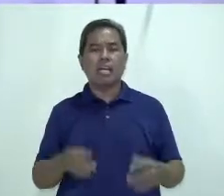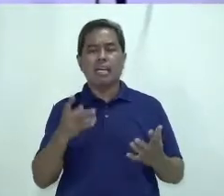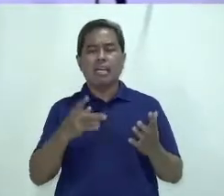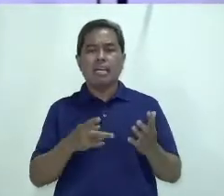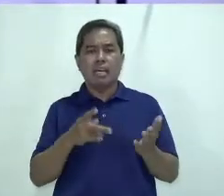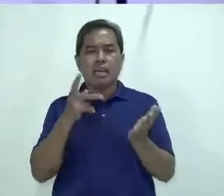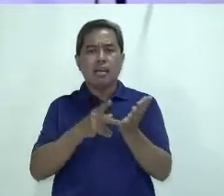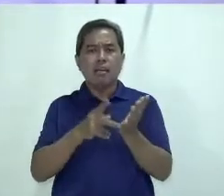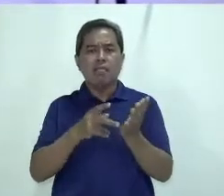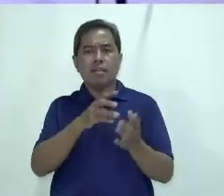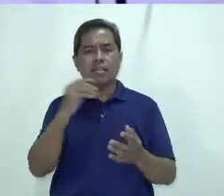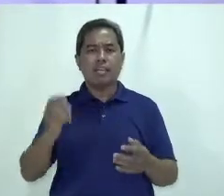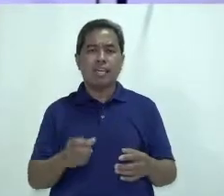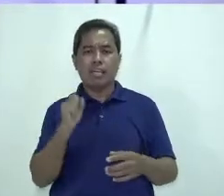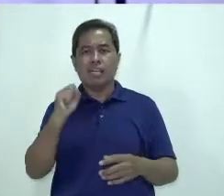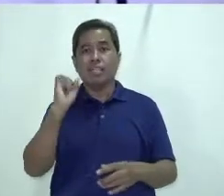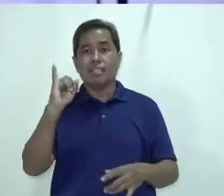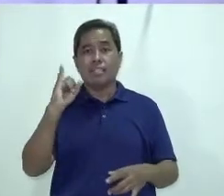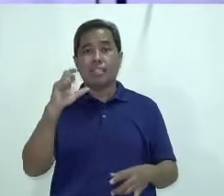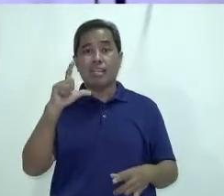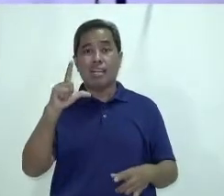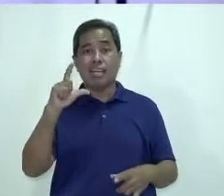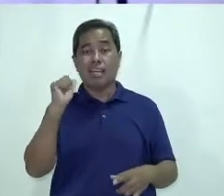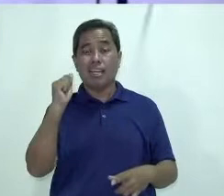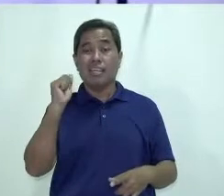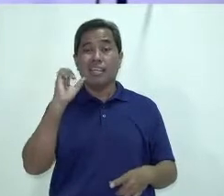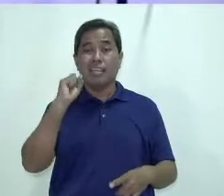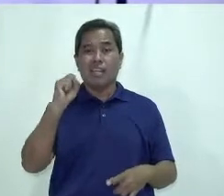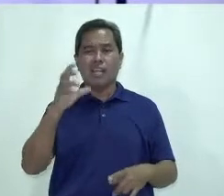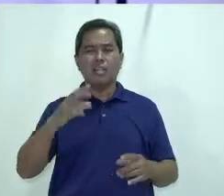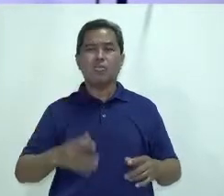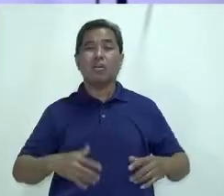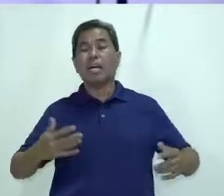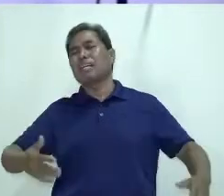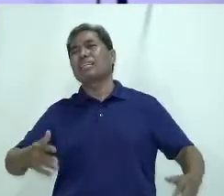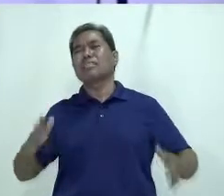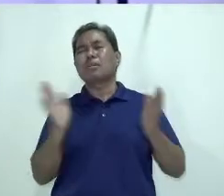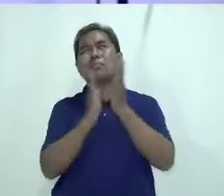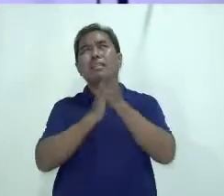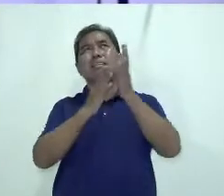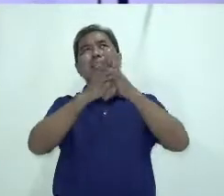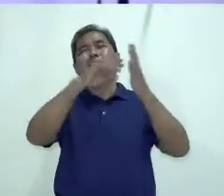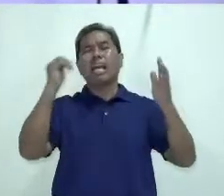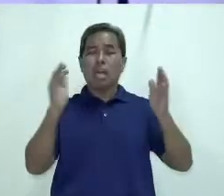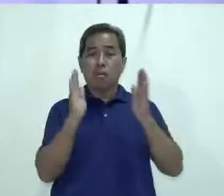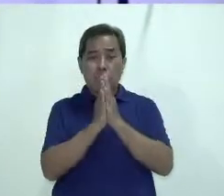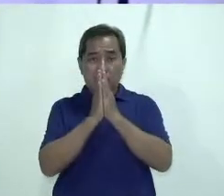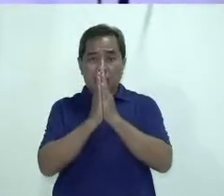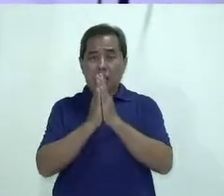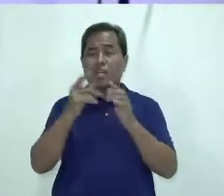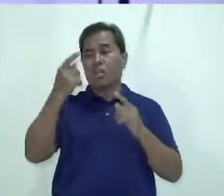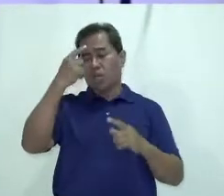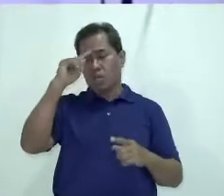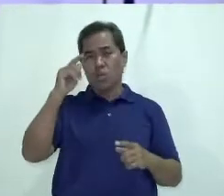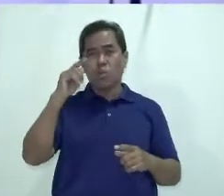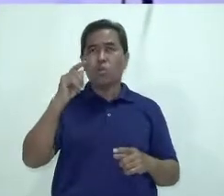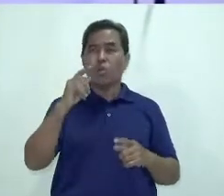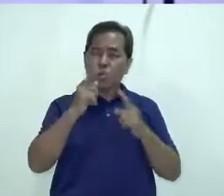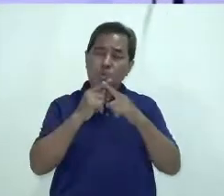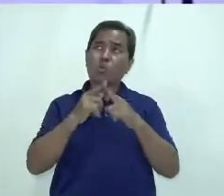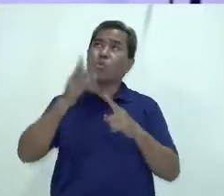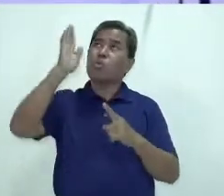praying and singing hymns to God, and the other prisoners were listening to them. Wow. Wow. They were